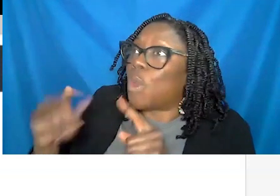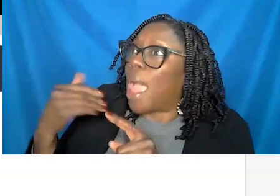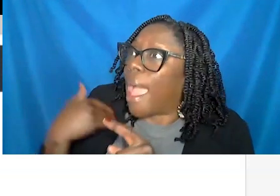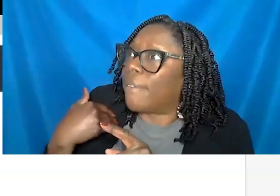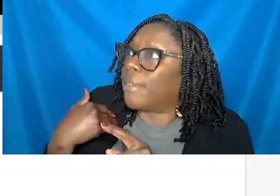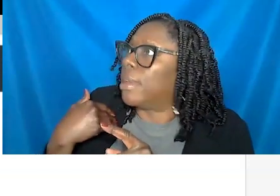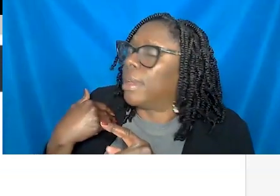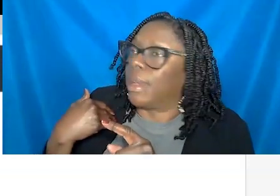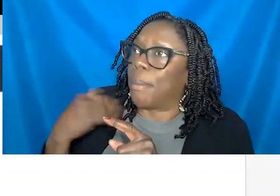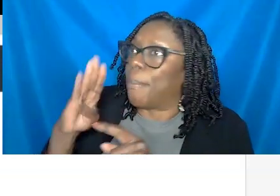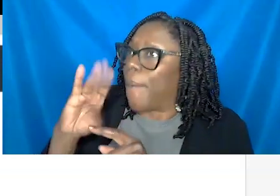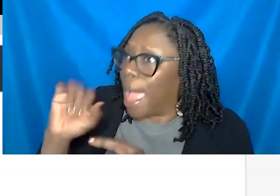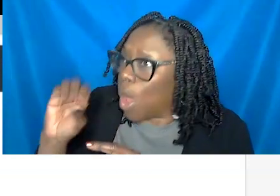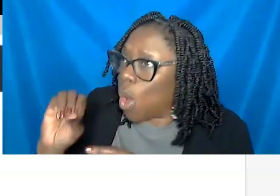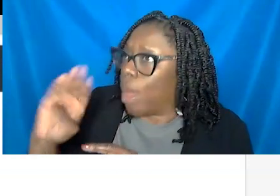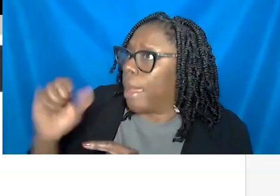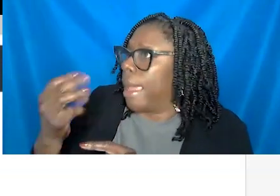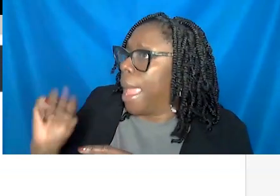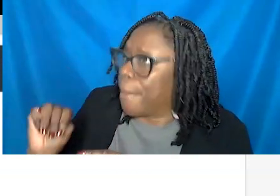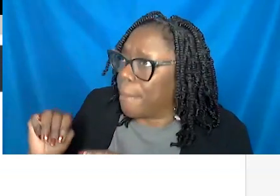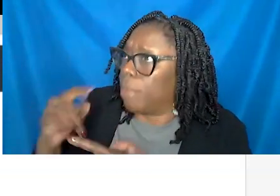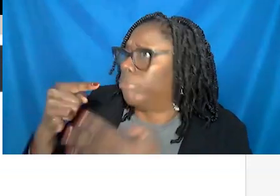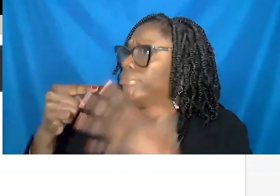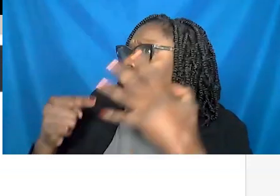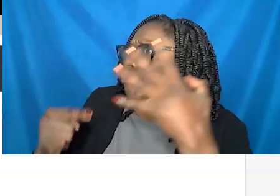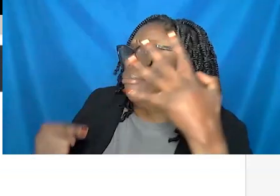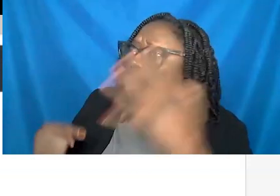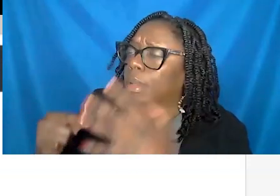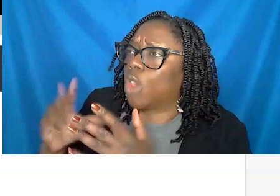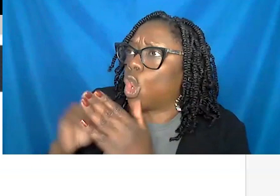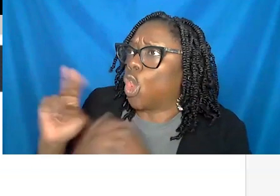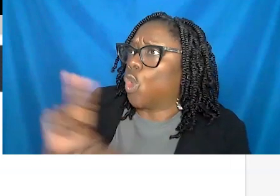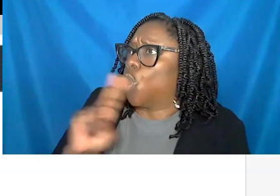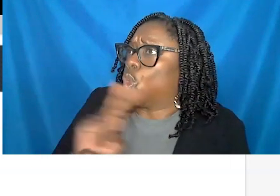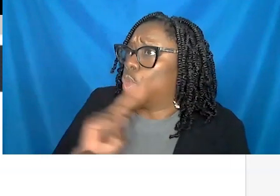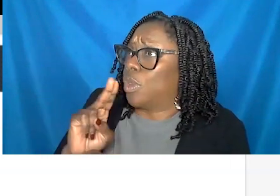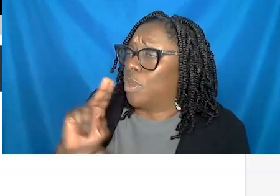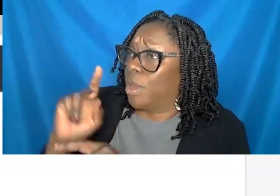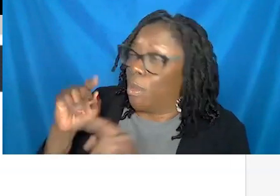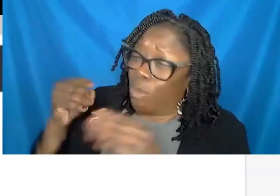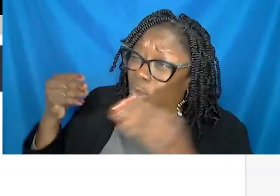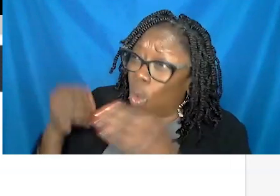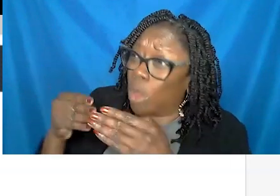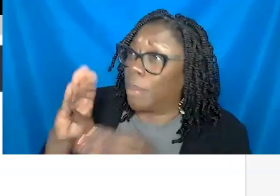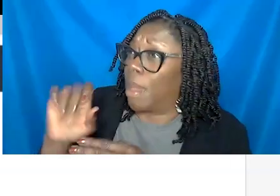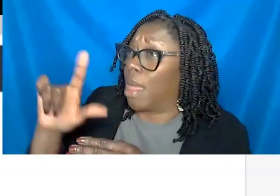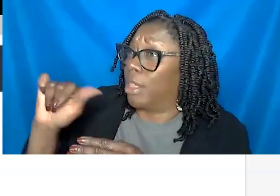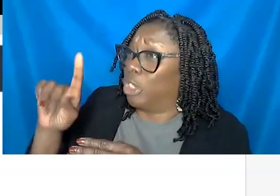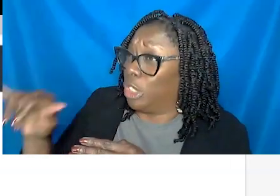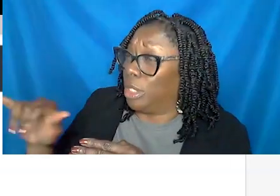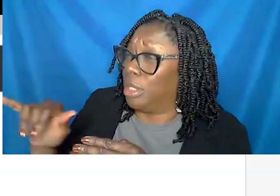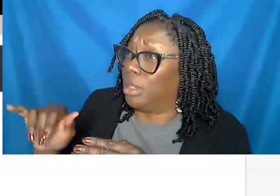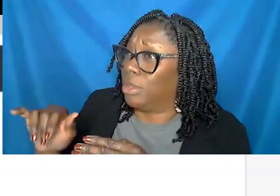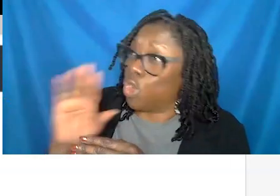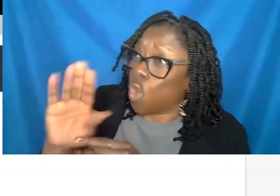it simultaneously, if it's learning the user because you're using it primarily for biology, it's learning to be more and more refined for